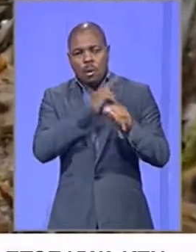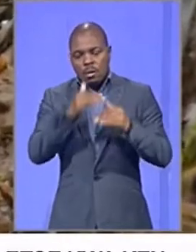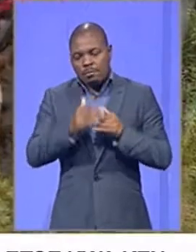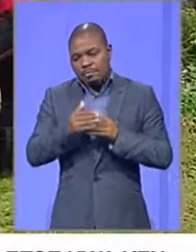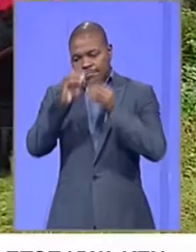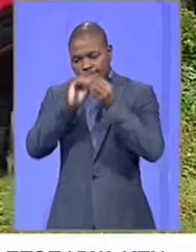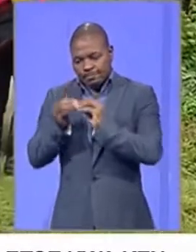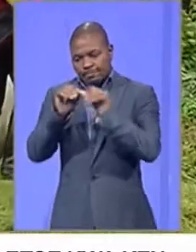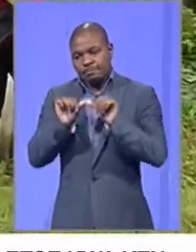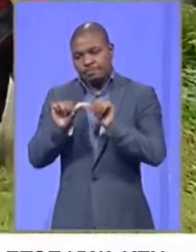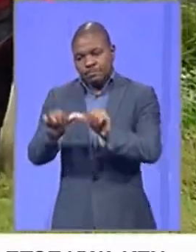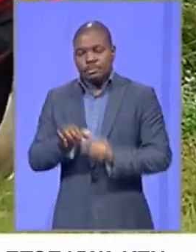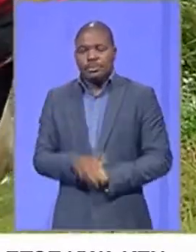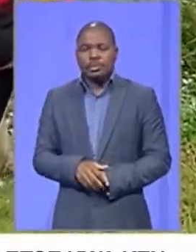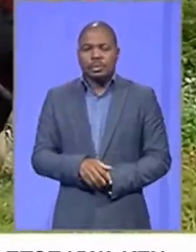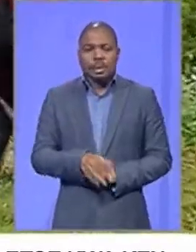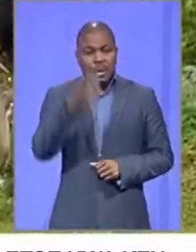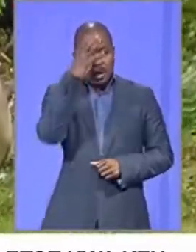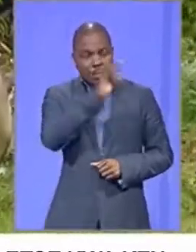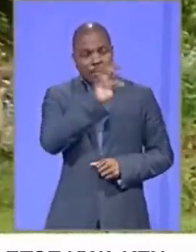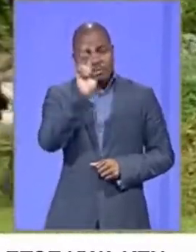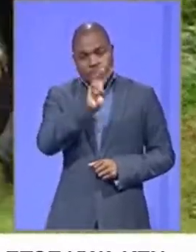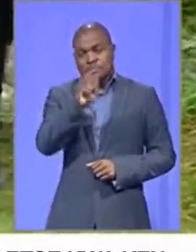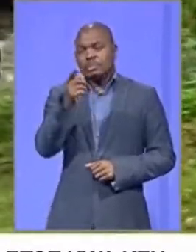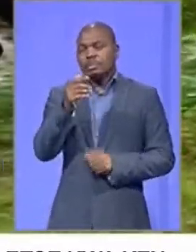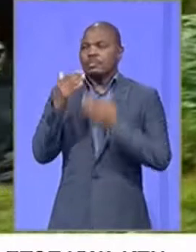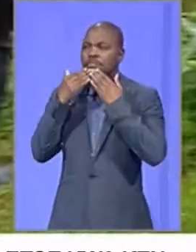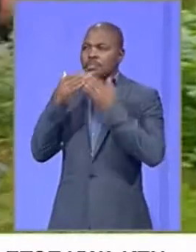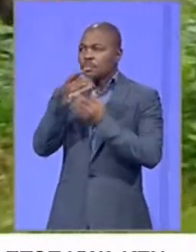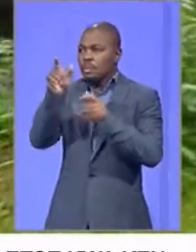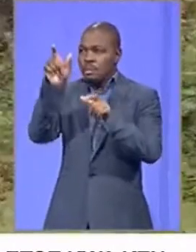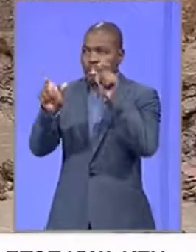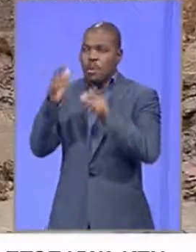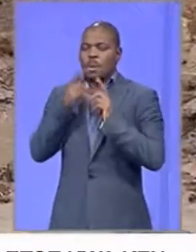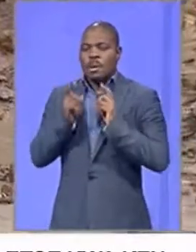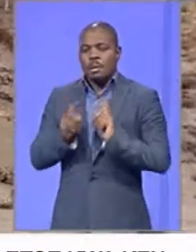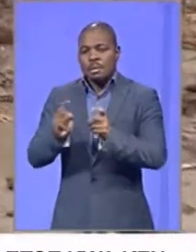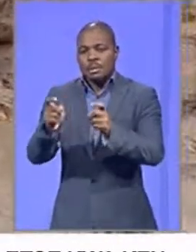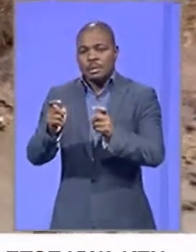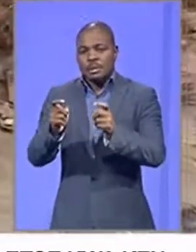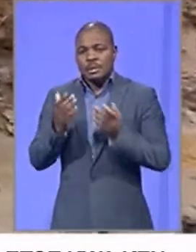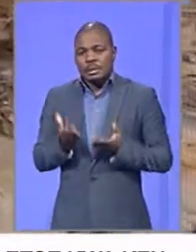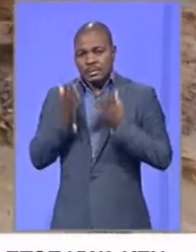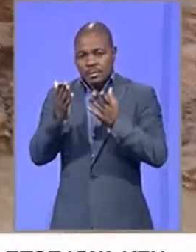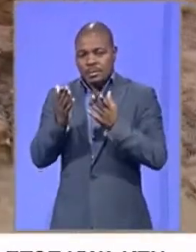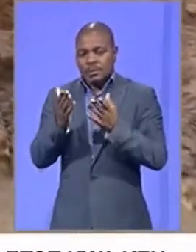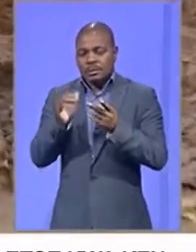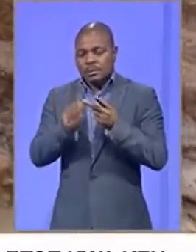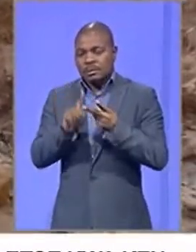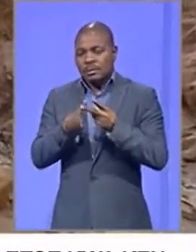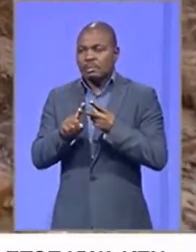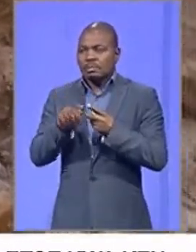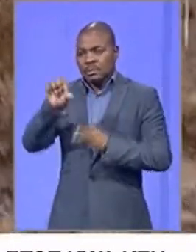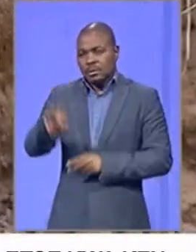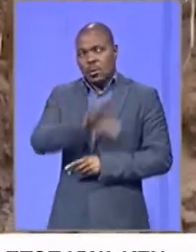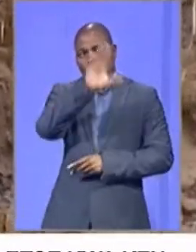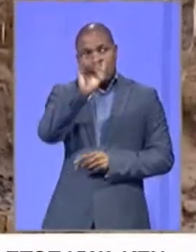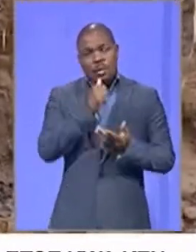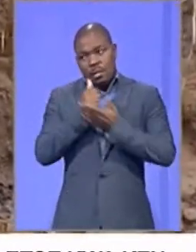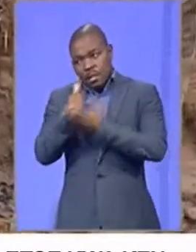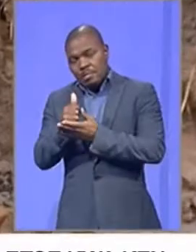ka dipaakanyo. Puso e rometse molaetsa wa tebogo go badiri ba ditirelo tsa tshoganyetso le phaloso mo profenseng le go ralala naga ba